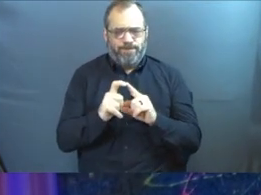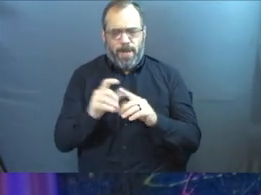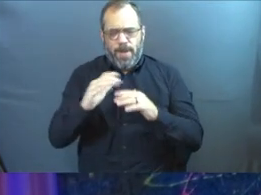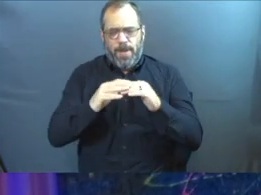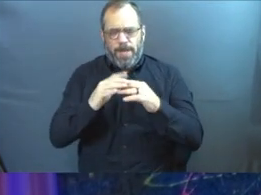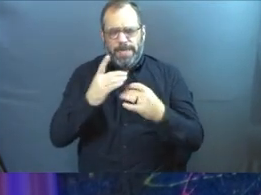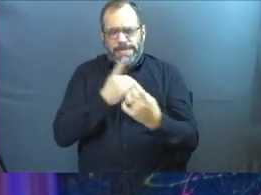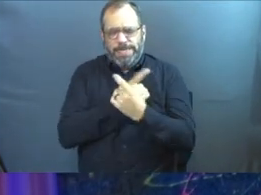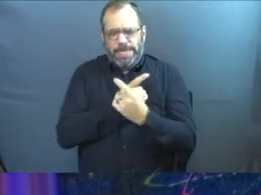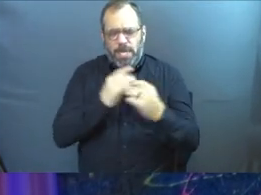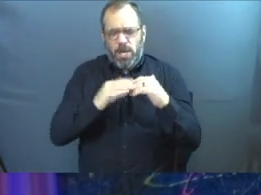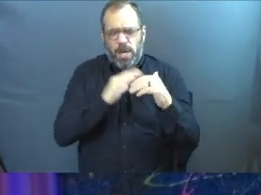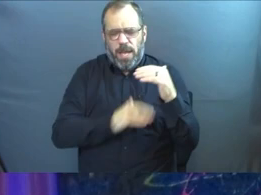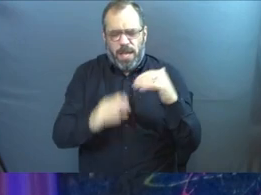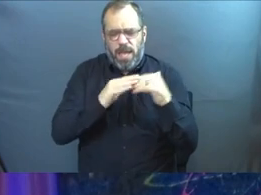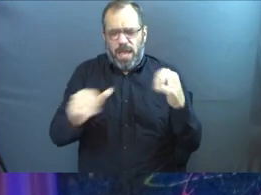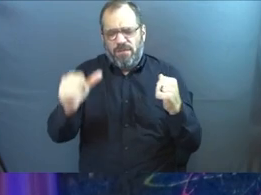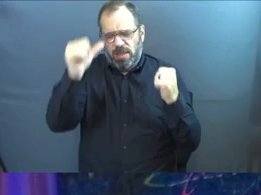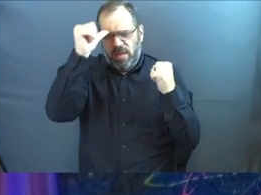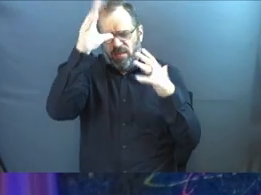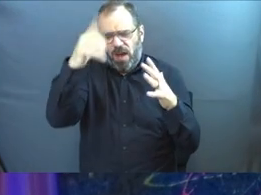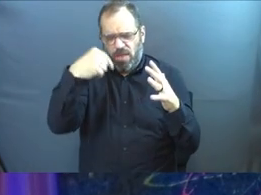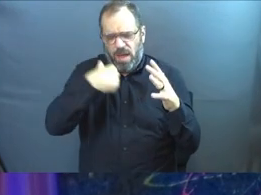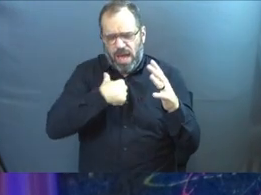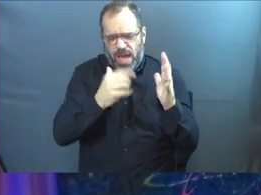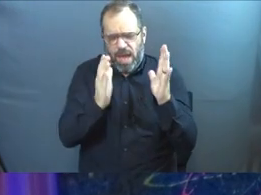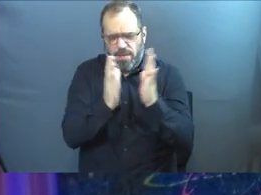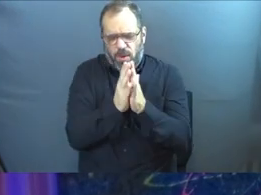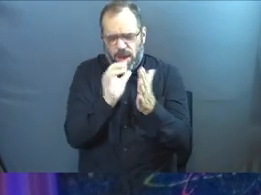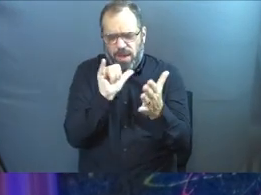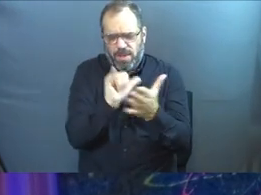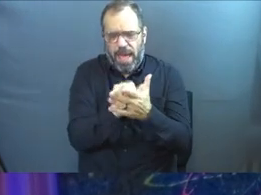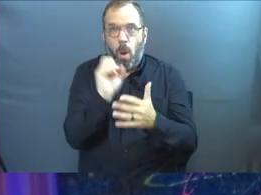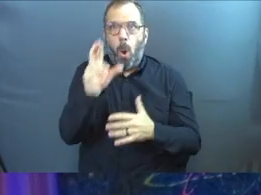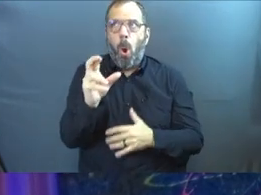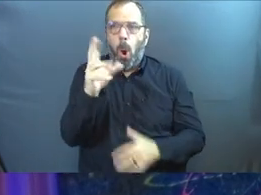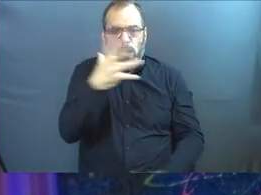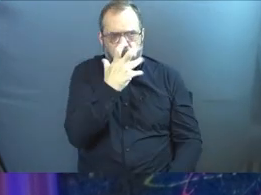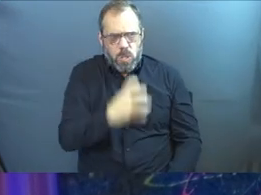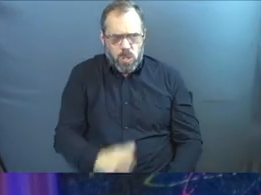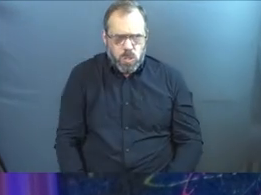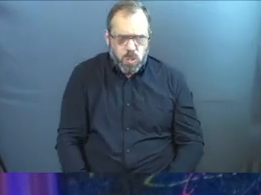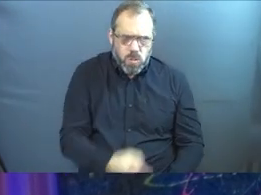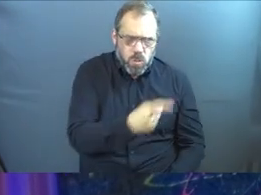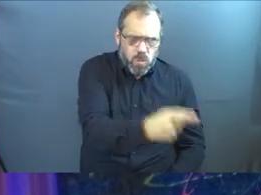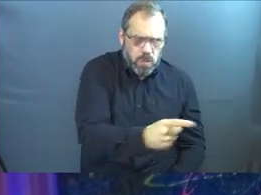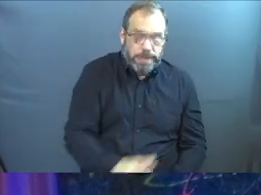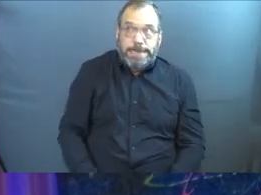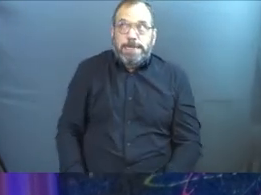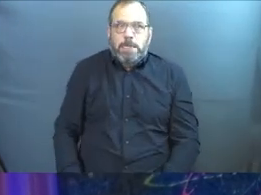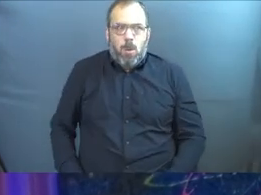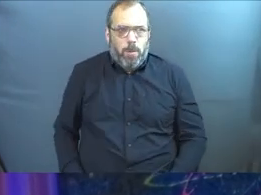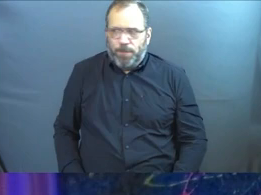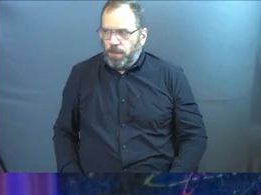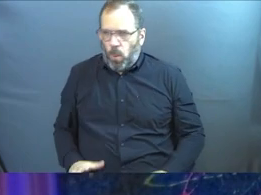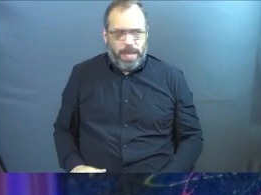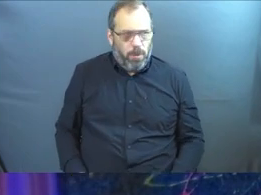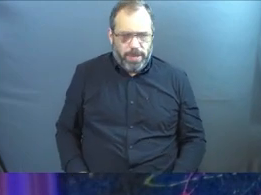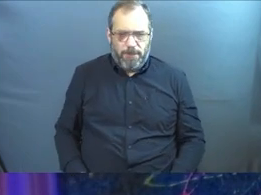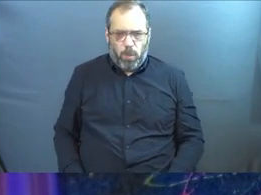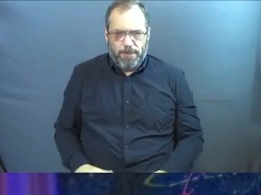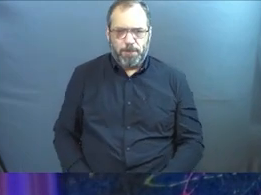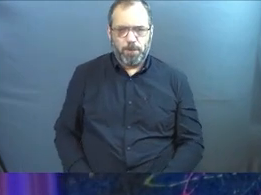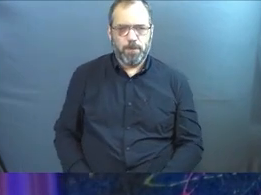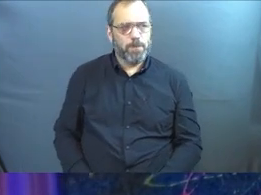right, or he won't do the thing that you want him to do, or he may be angry with you. And so you watch your P's and Q's with